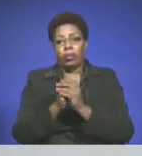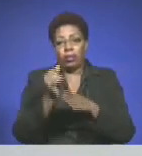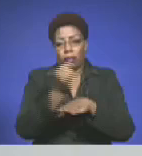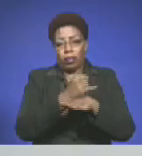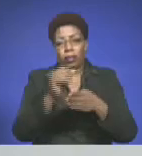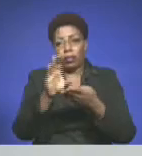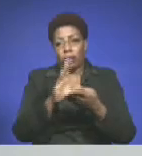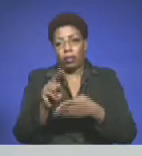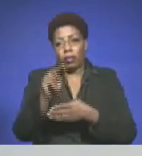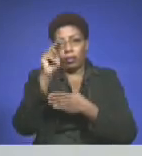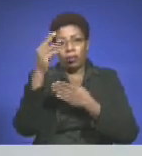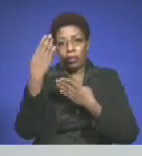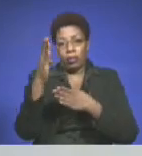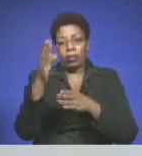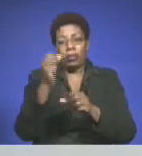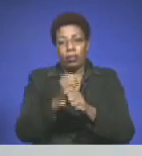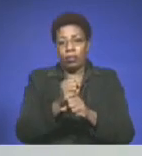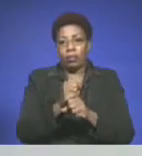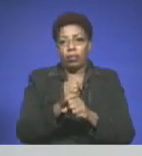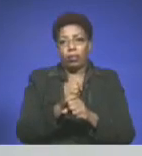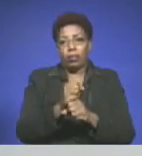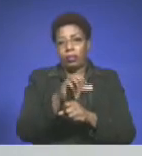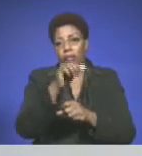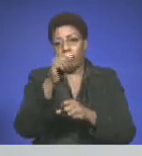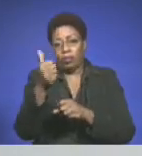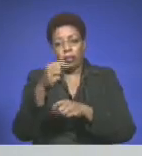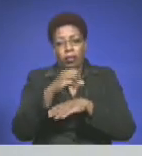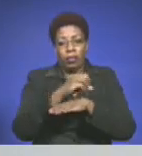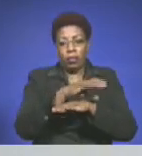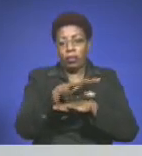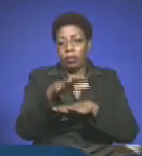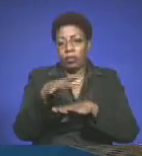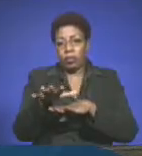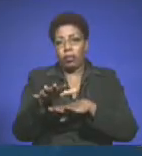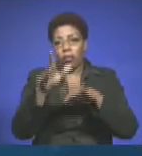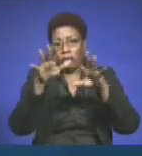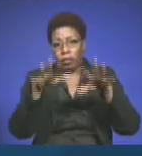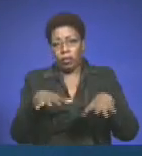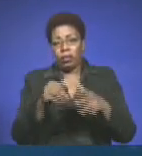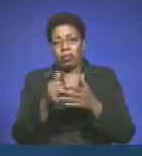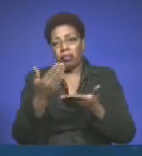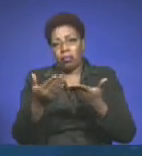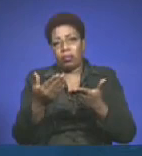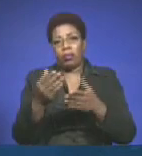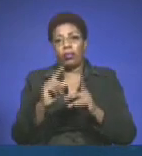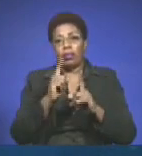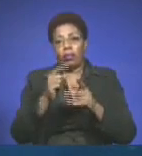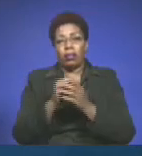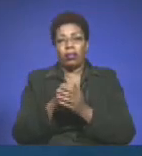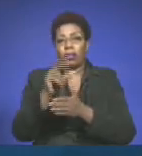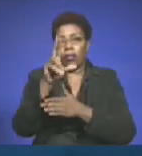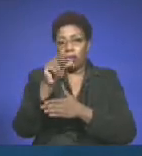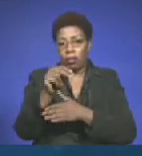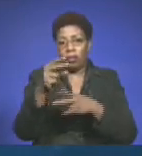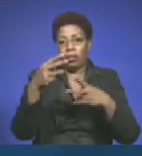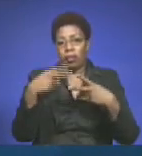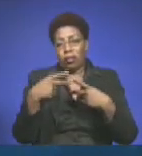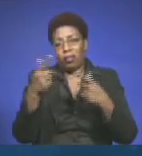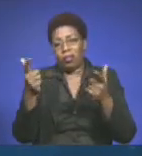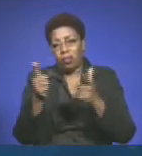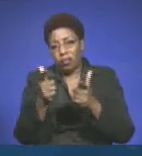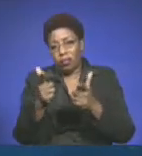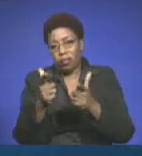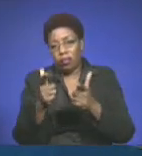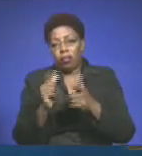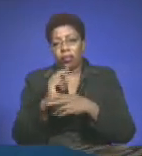of the central and northern Bahamas get any of those outer bands? The northwest Bahamas, my answer is no. We have a little trough across the